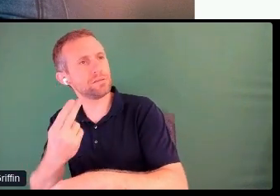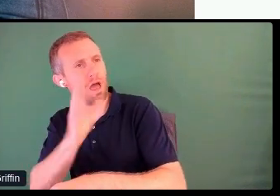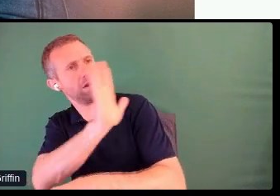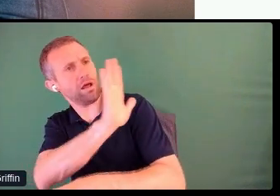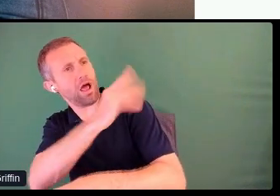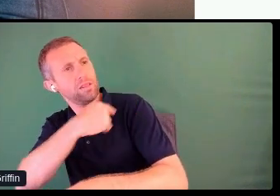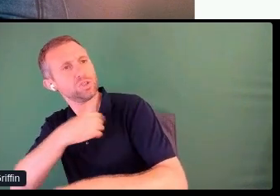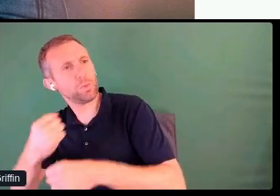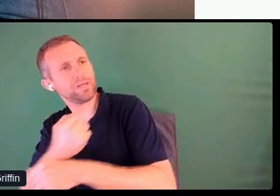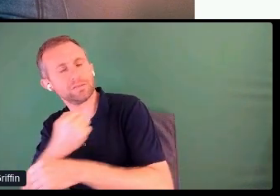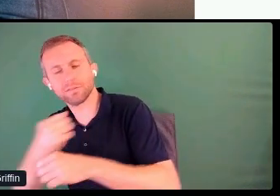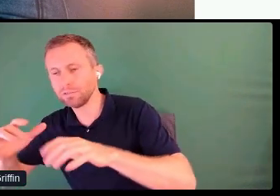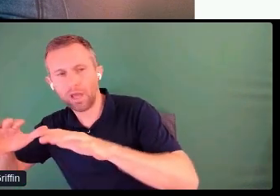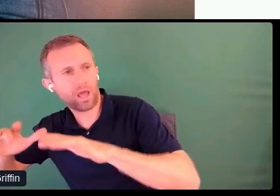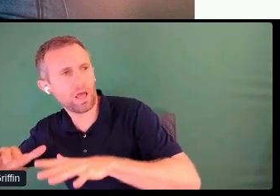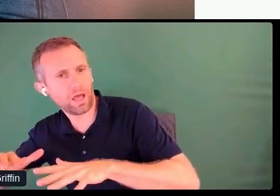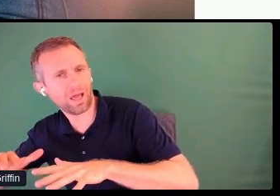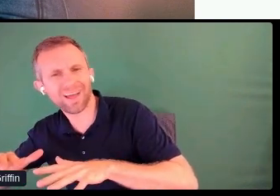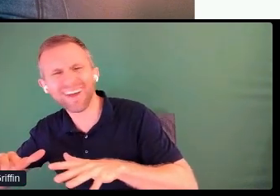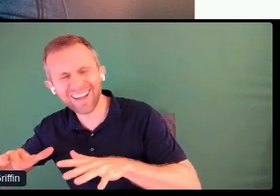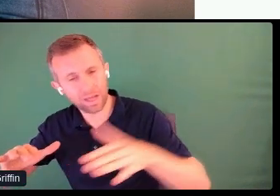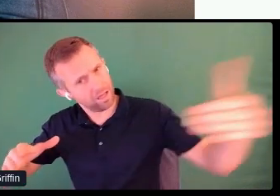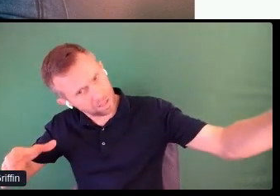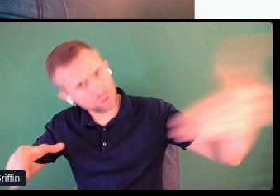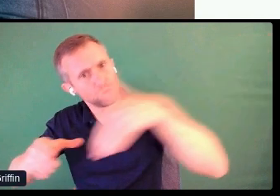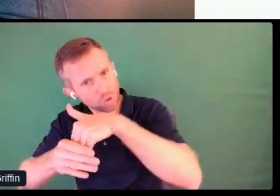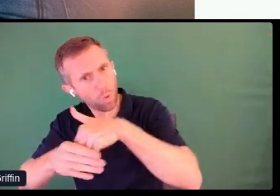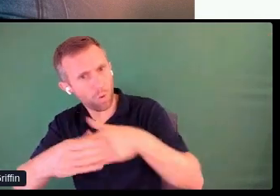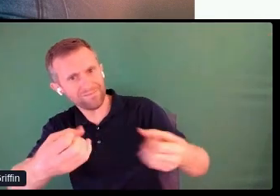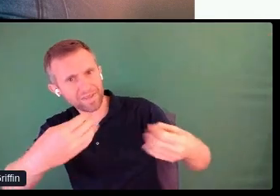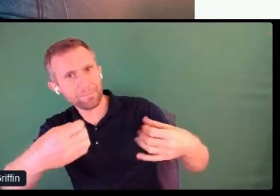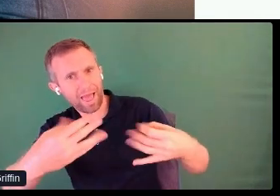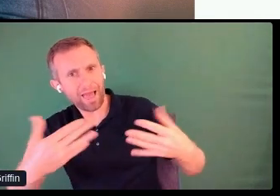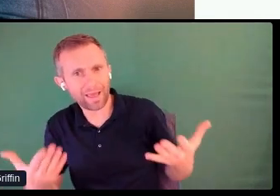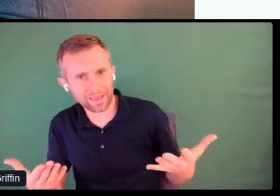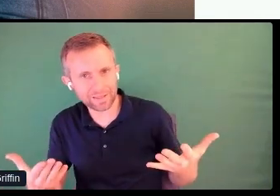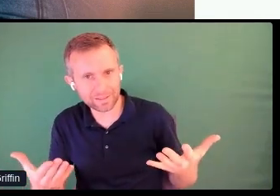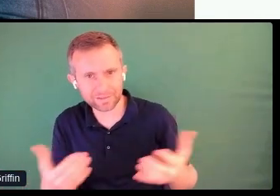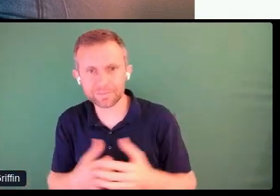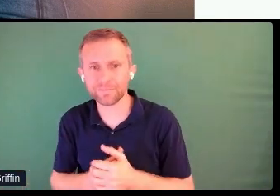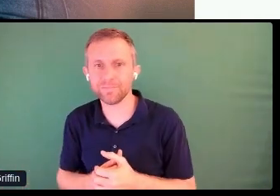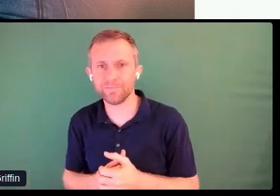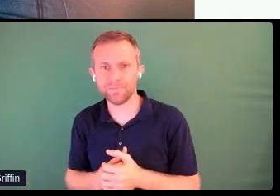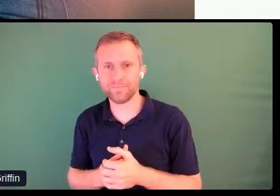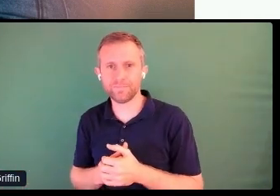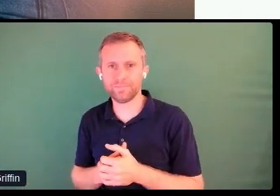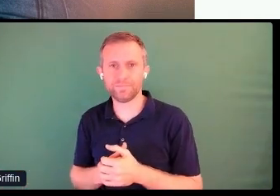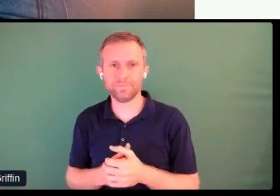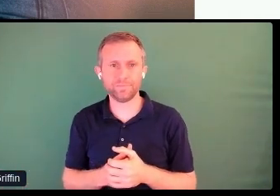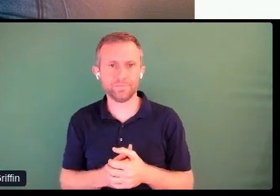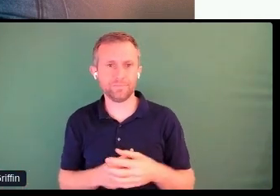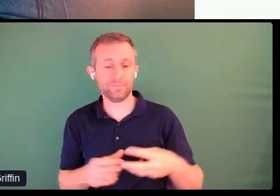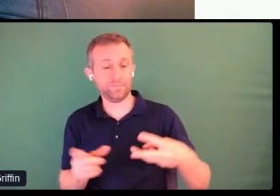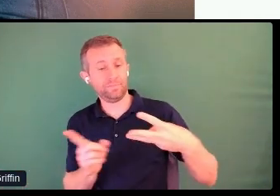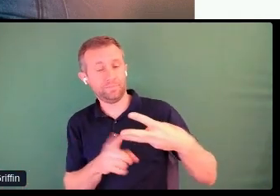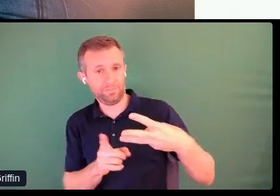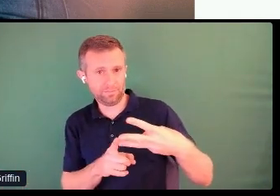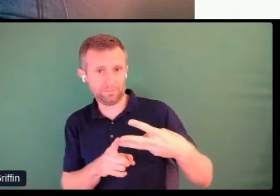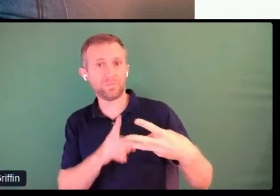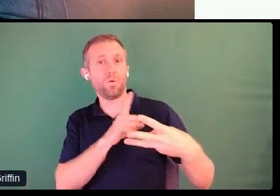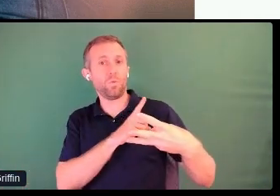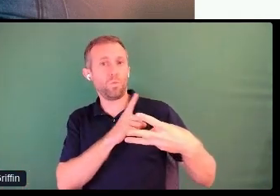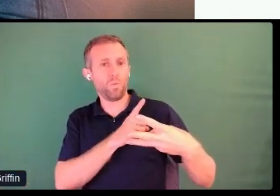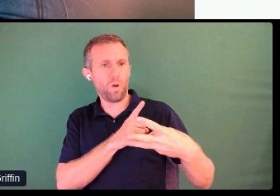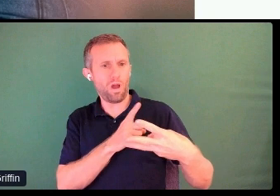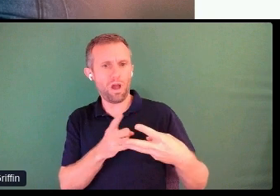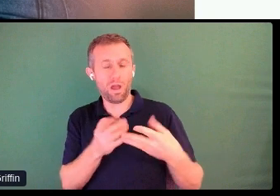Solve for one, extend to many. Create products that remove the largest barriers for people with disabilities and extend to